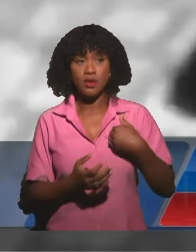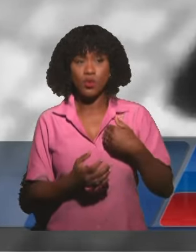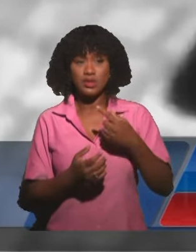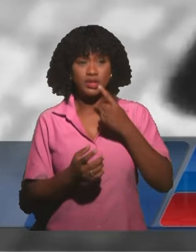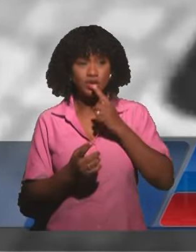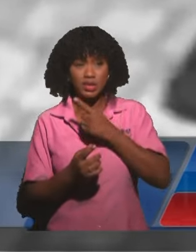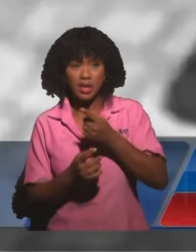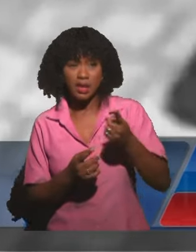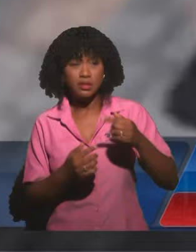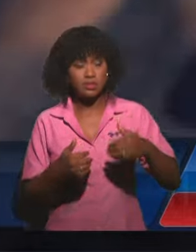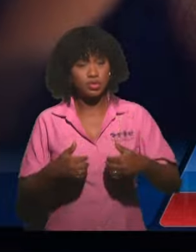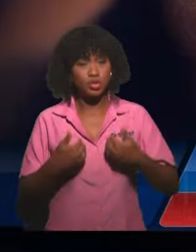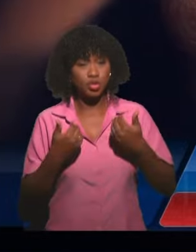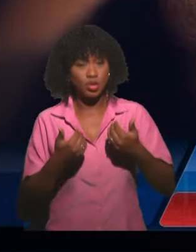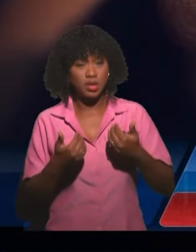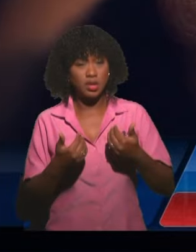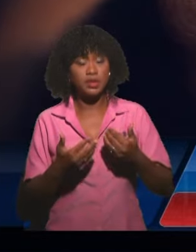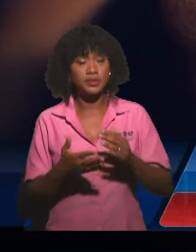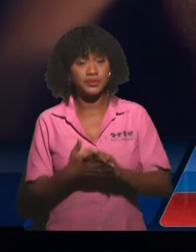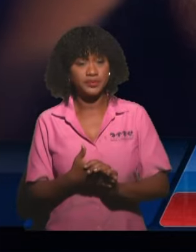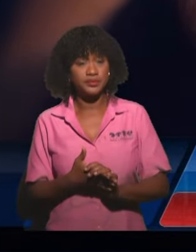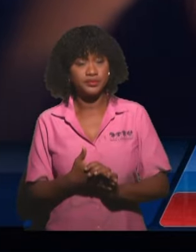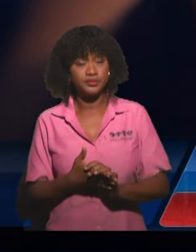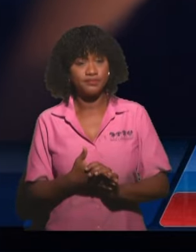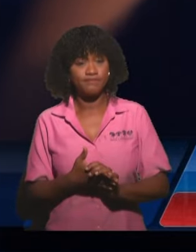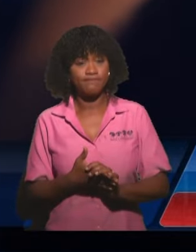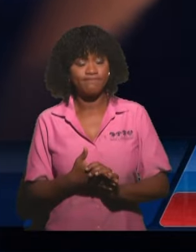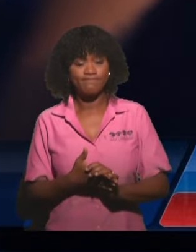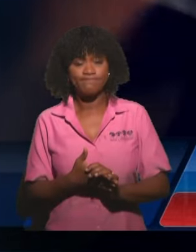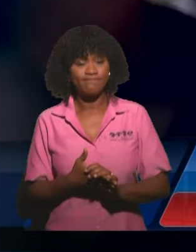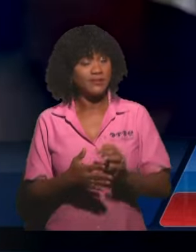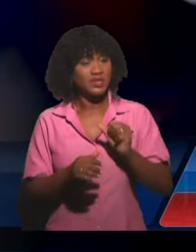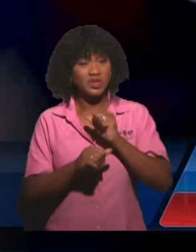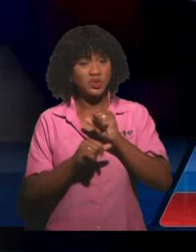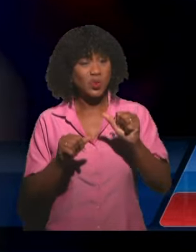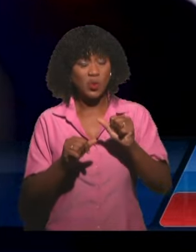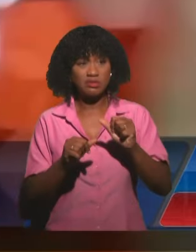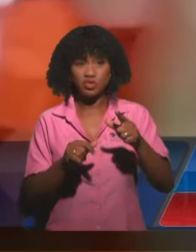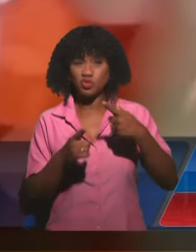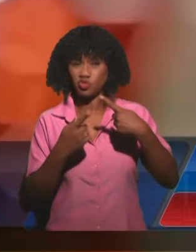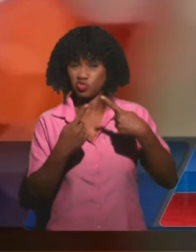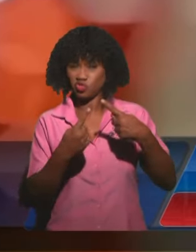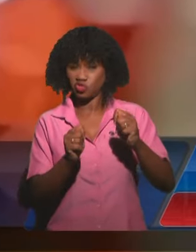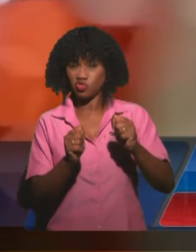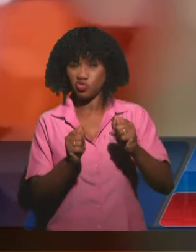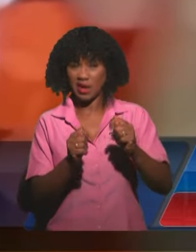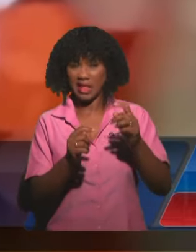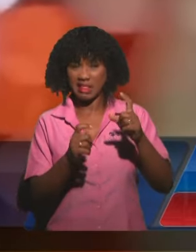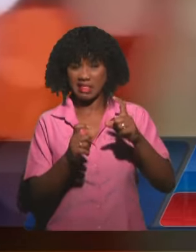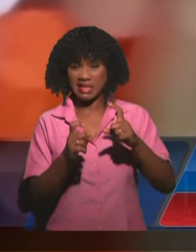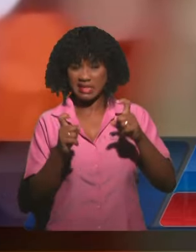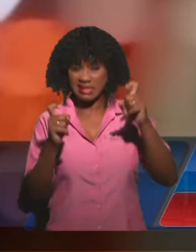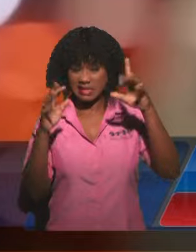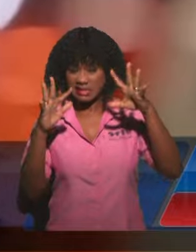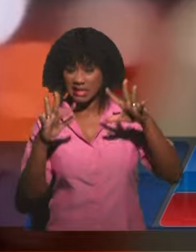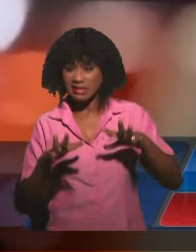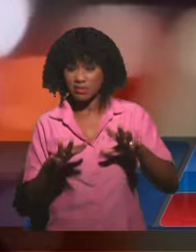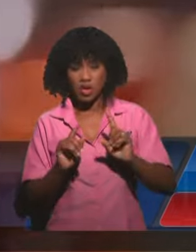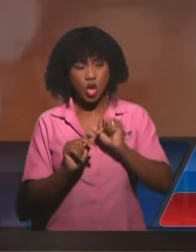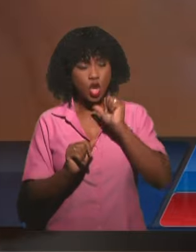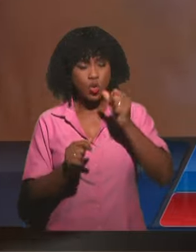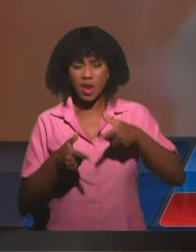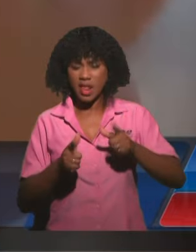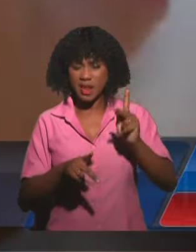the youth. I want to tell the youths out there, look, don't be the guinea pigs in this experimental phase. Don't let